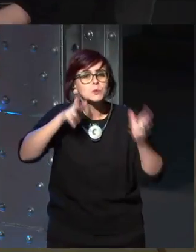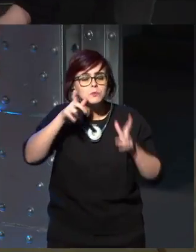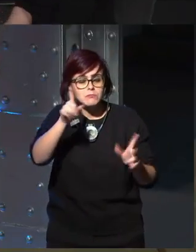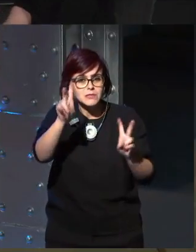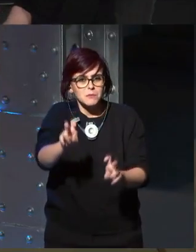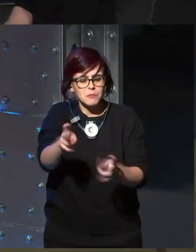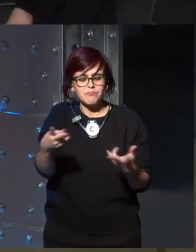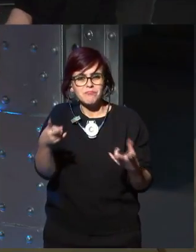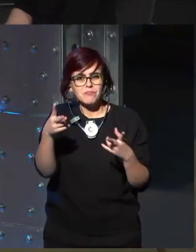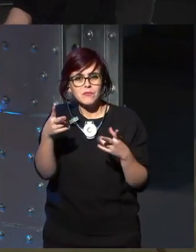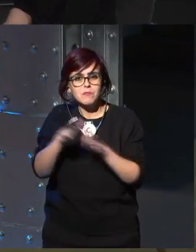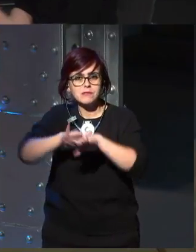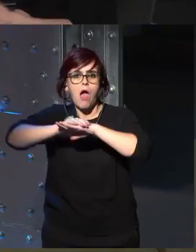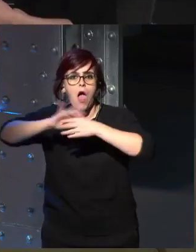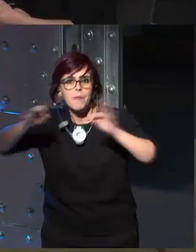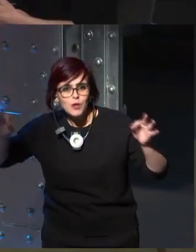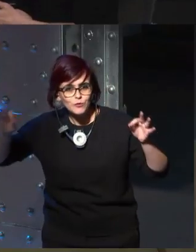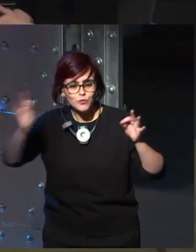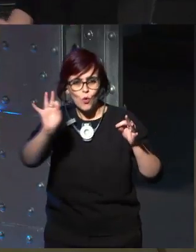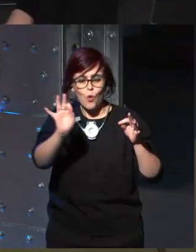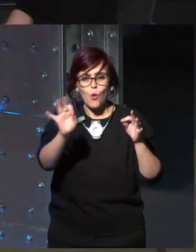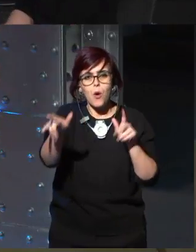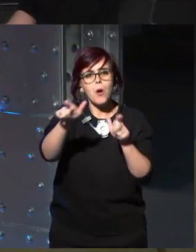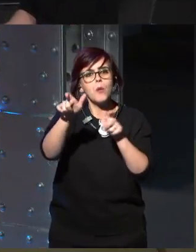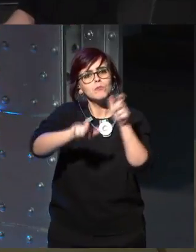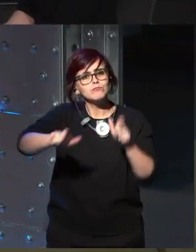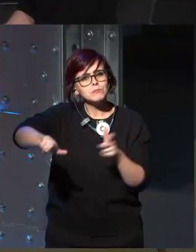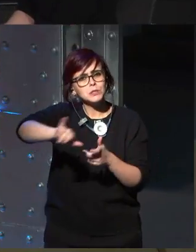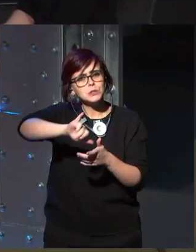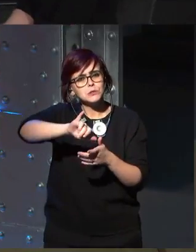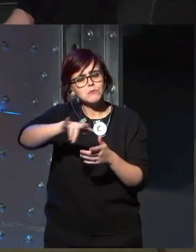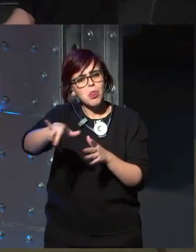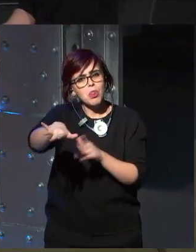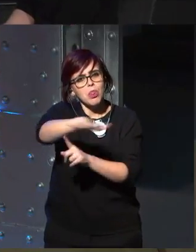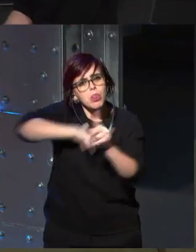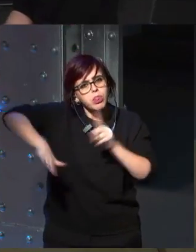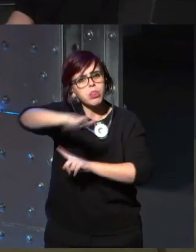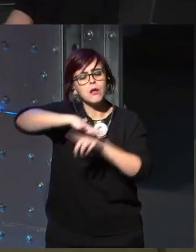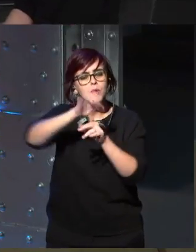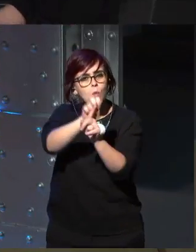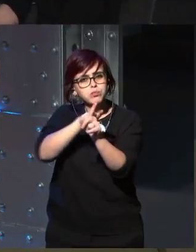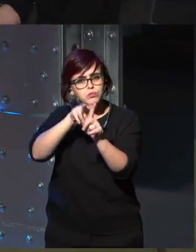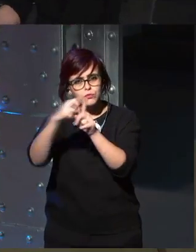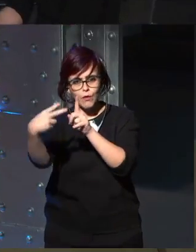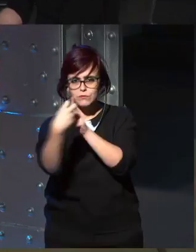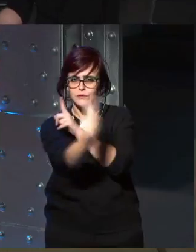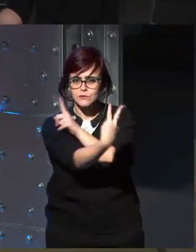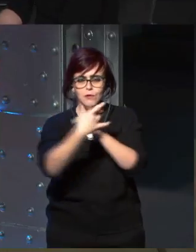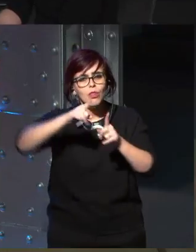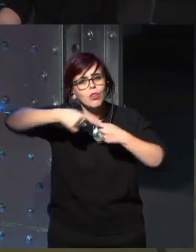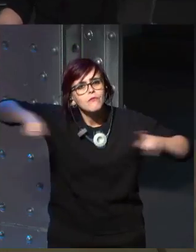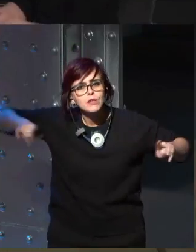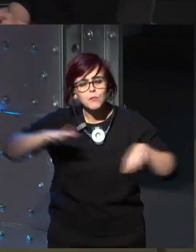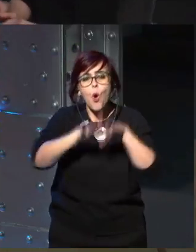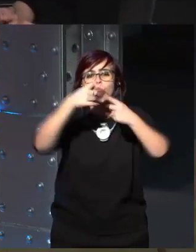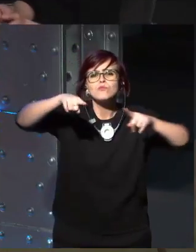they start hearing me talk about this, it's clear that my friends have some affinity, but there are other perspectives about